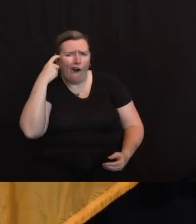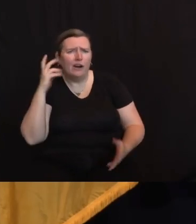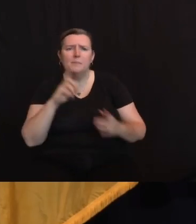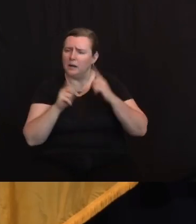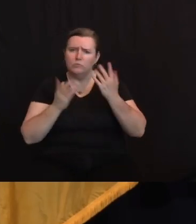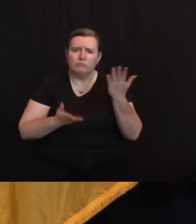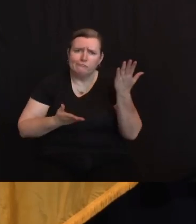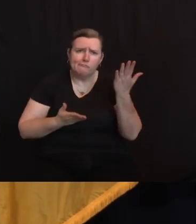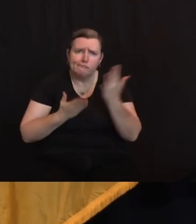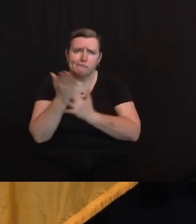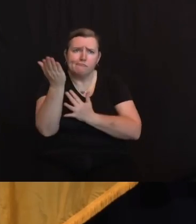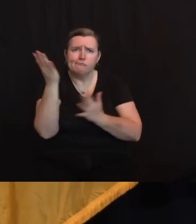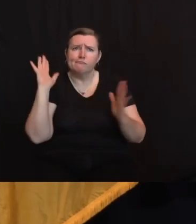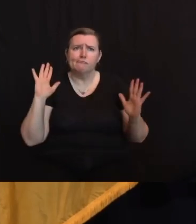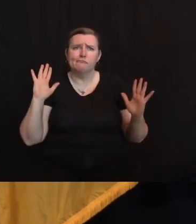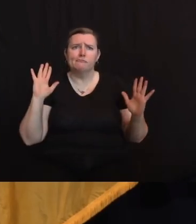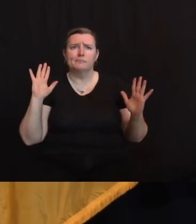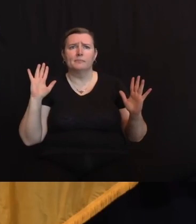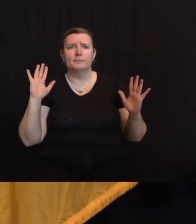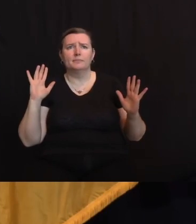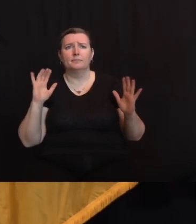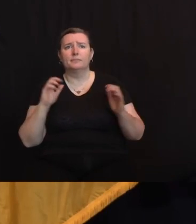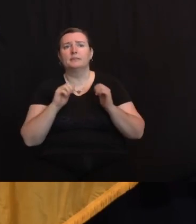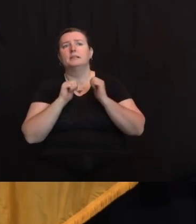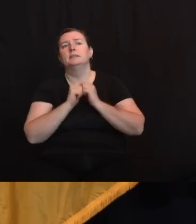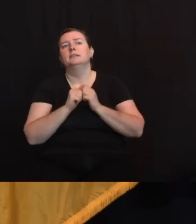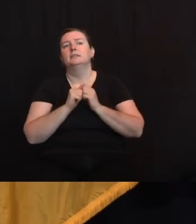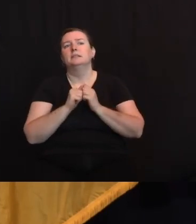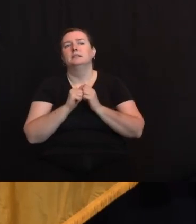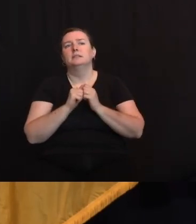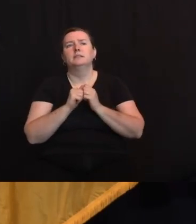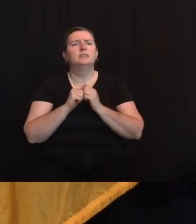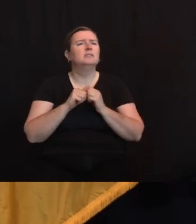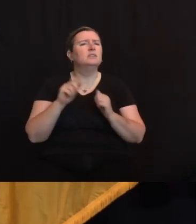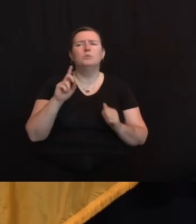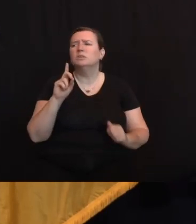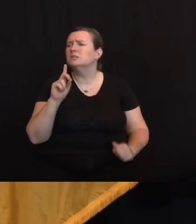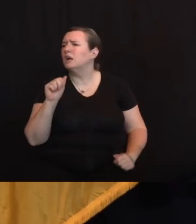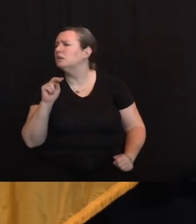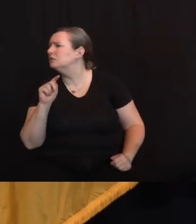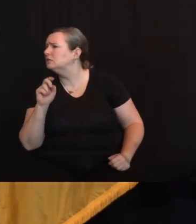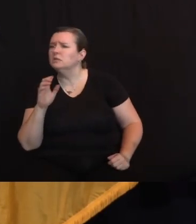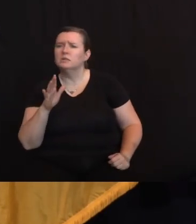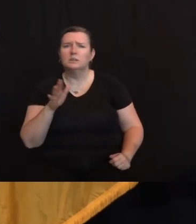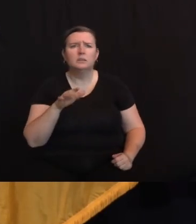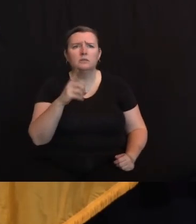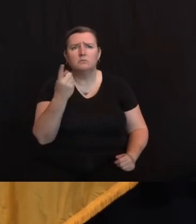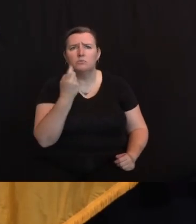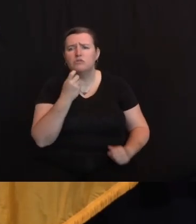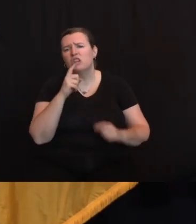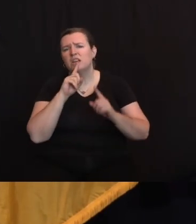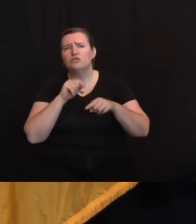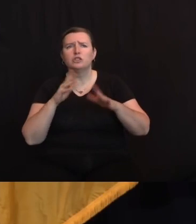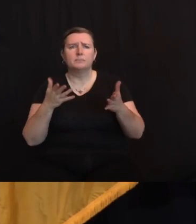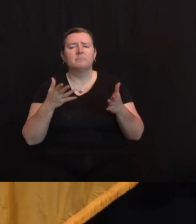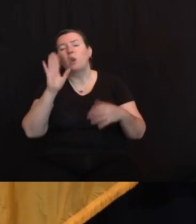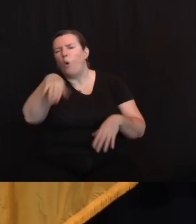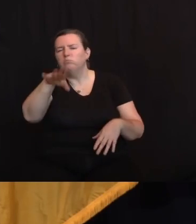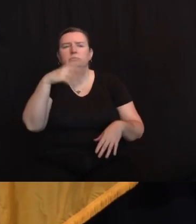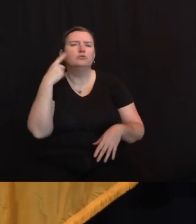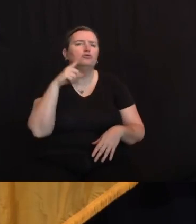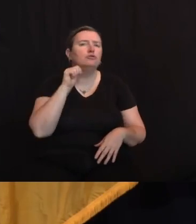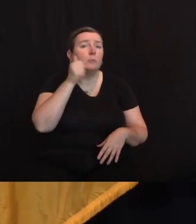Dante. Dante, we're going to start over here. Mahen, we will be with folks virtually tomorrow, but we're likely, the only wrinkle